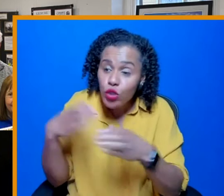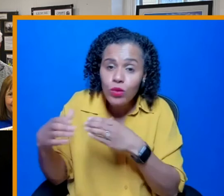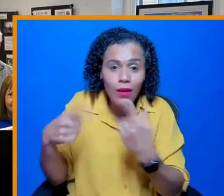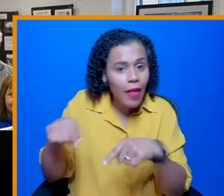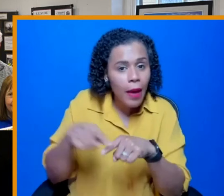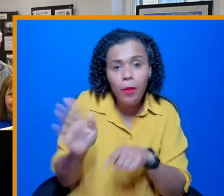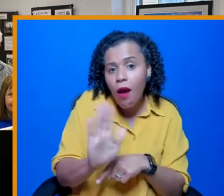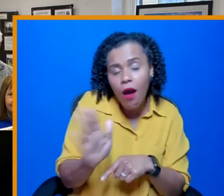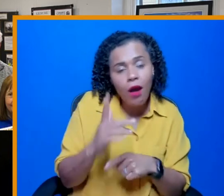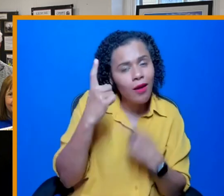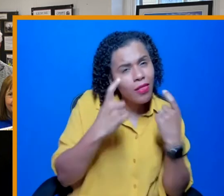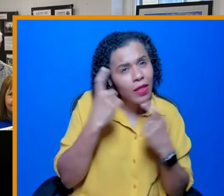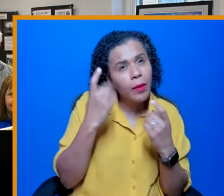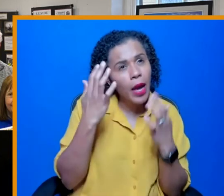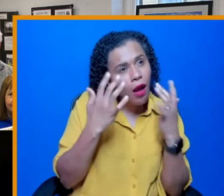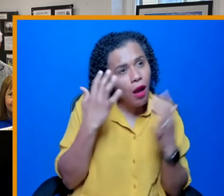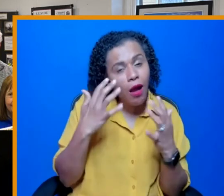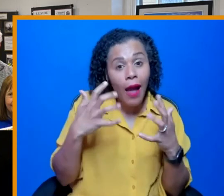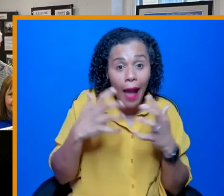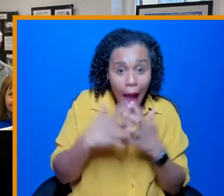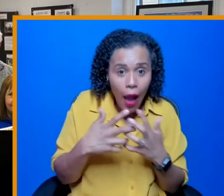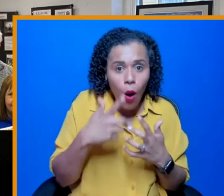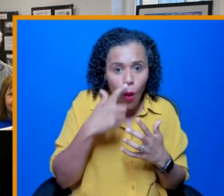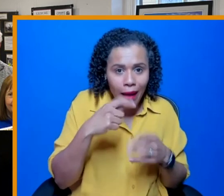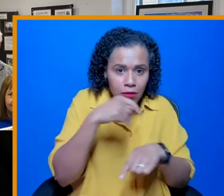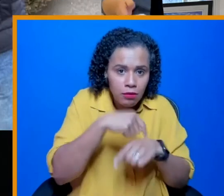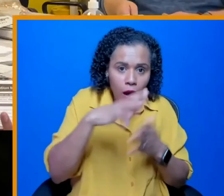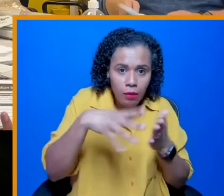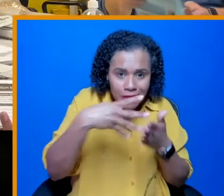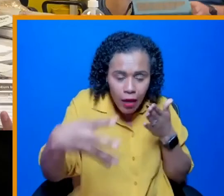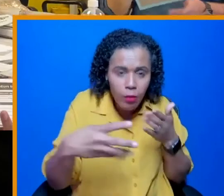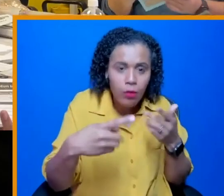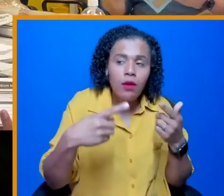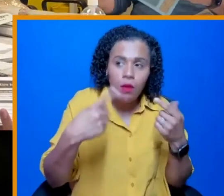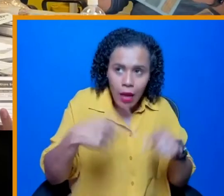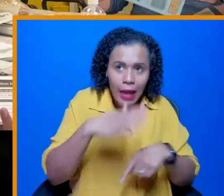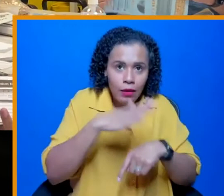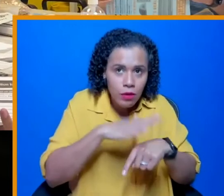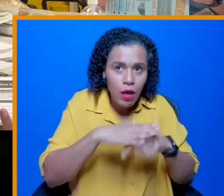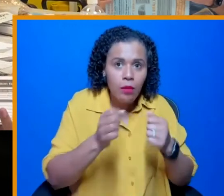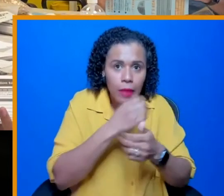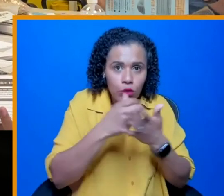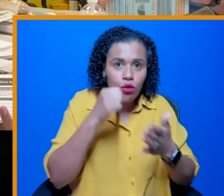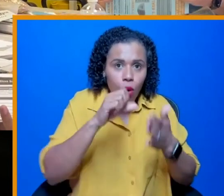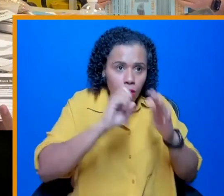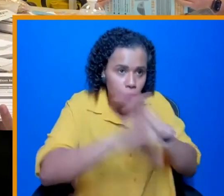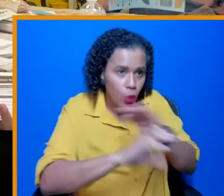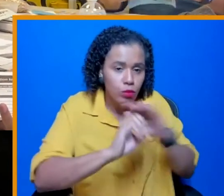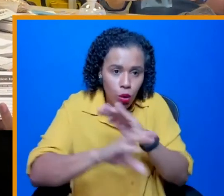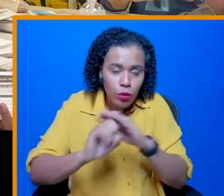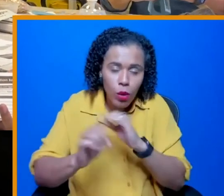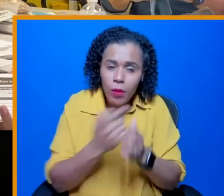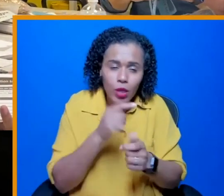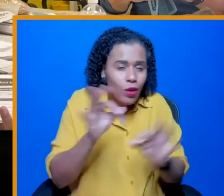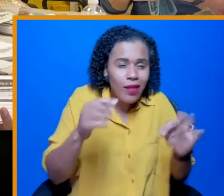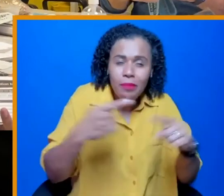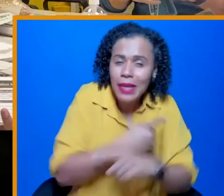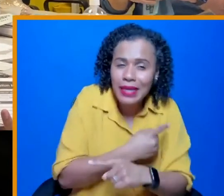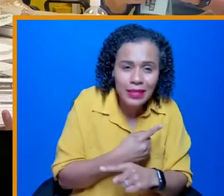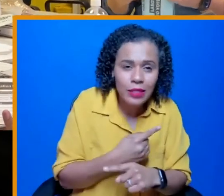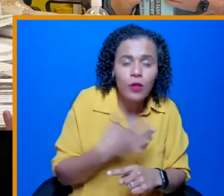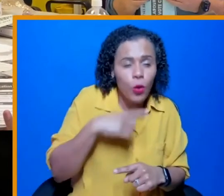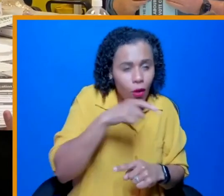about how we're going to timetable our literature to drop, just to ensure that those postal voters don't miss out on the full campaign